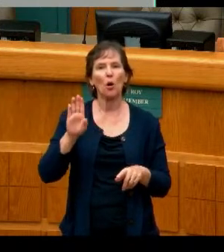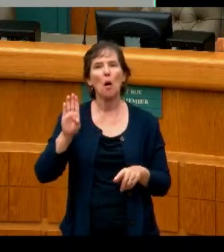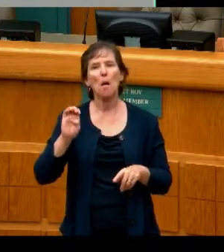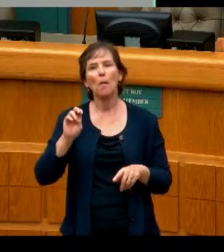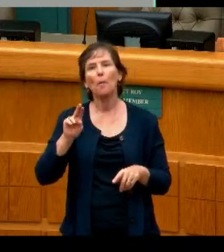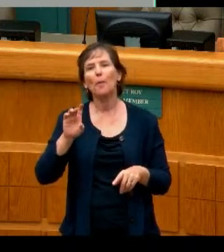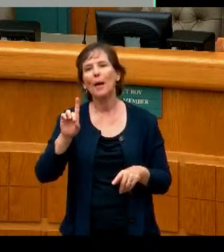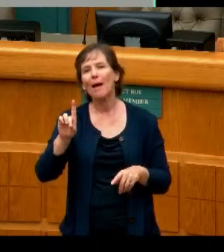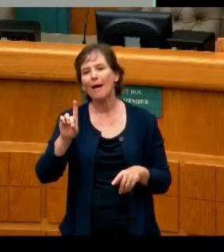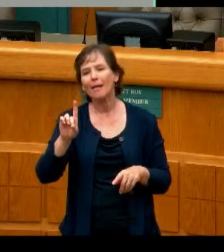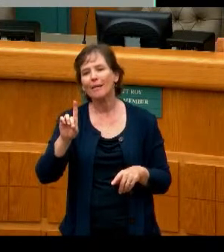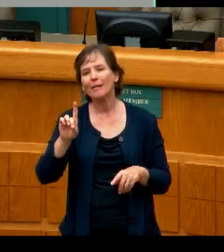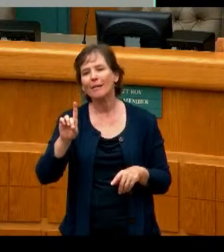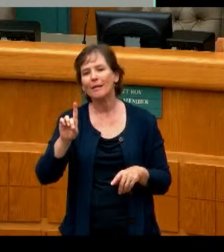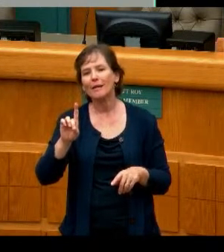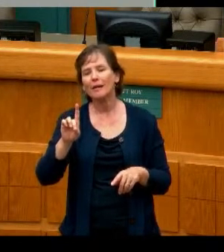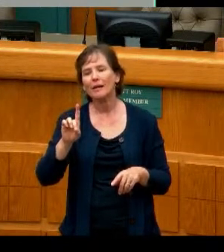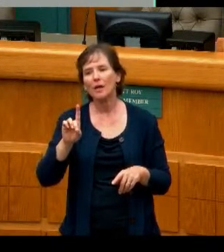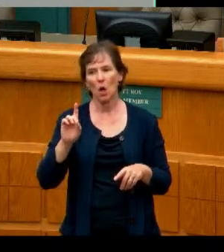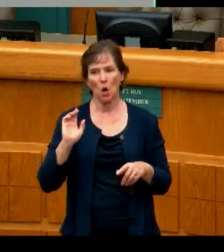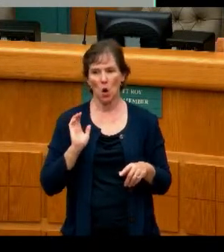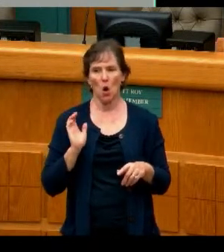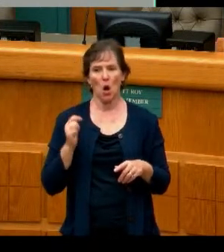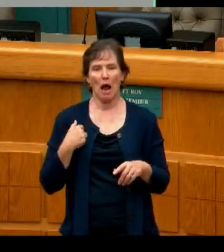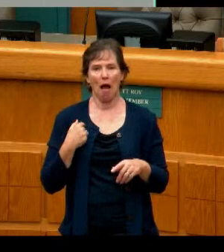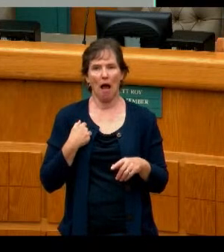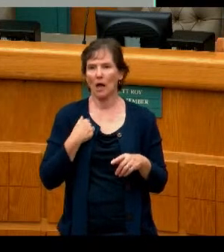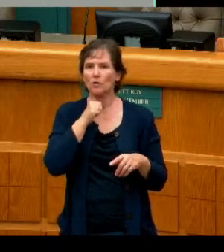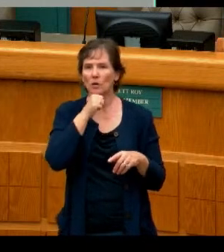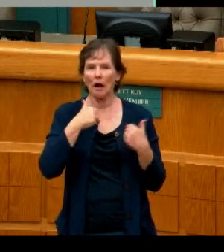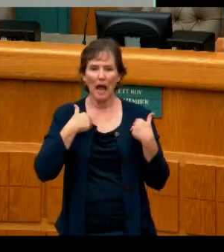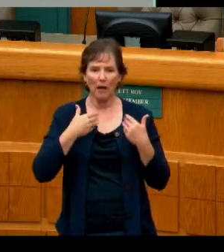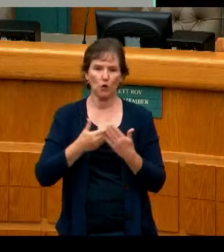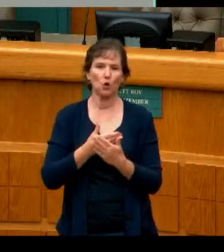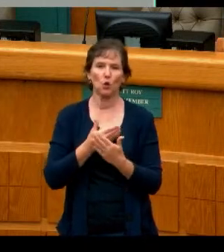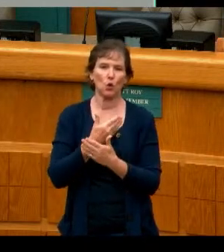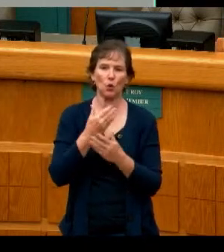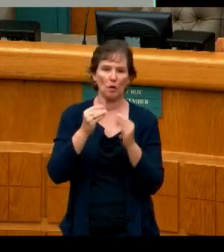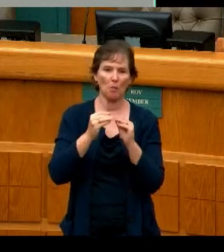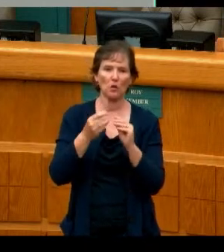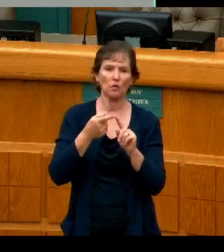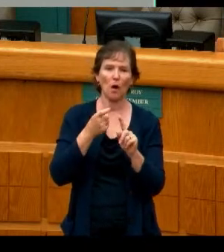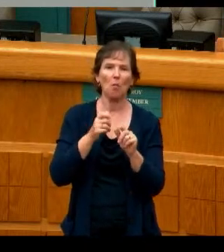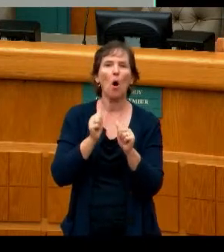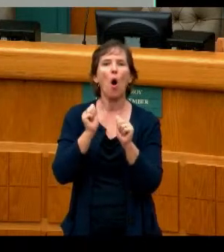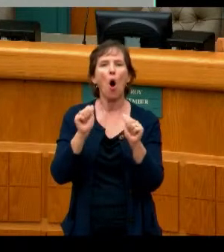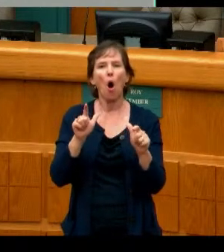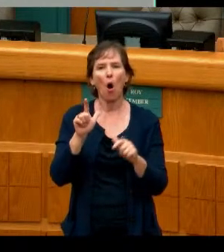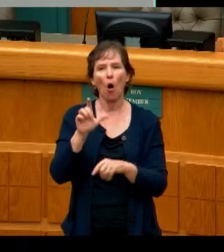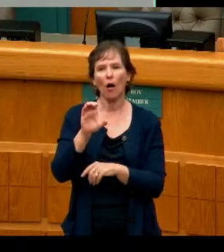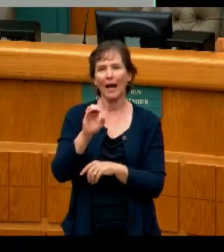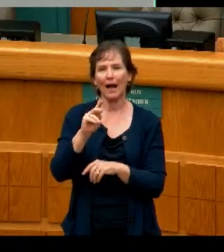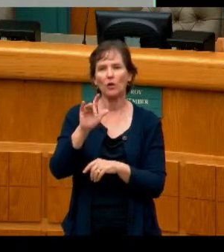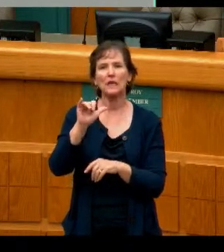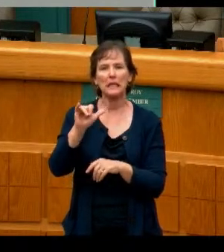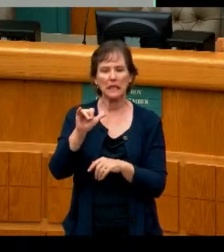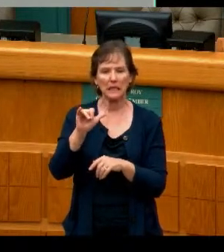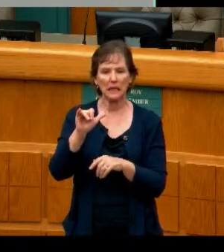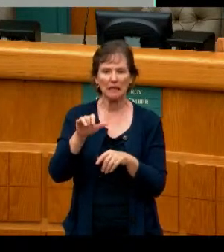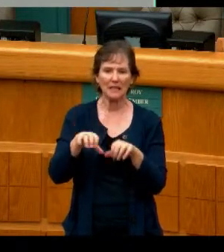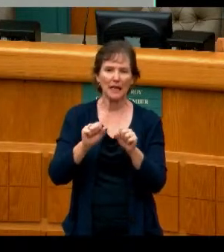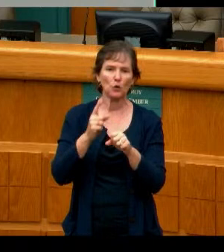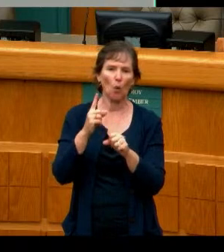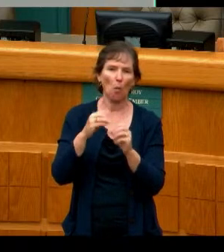are different than the numbers for the Coastal Bend, and the Nueces County numbers that you hear are a day